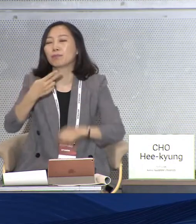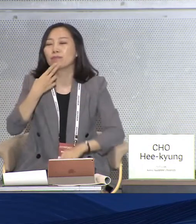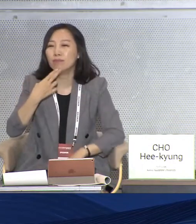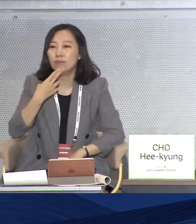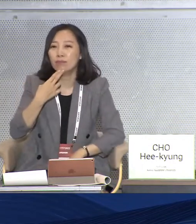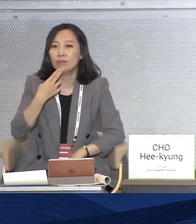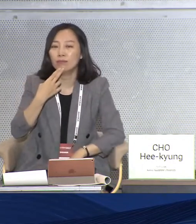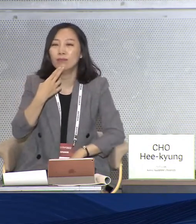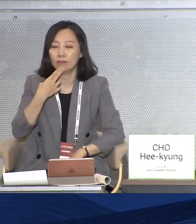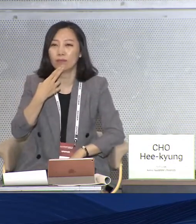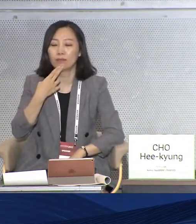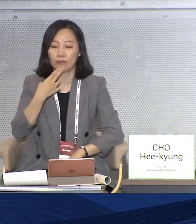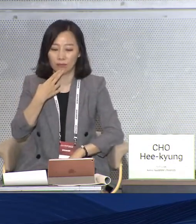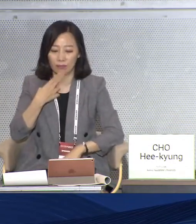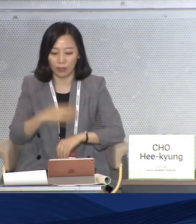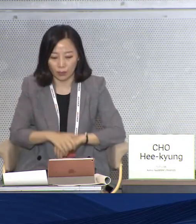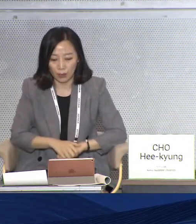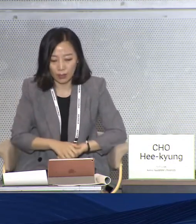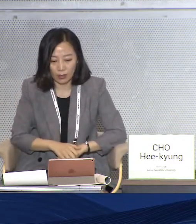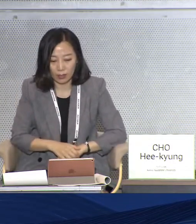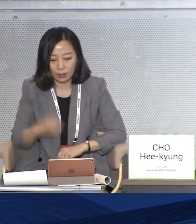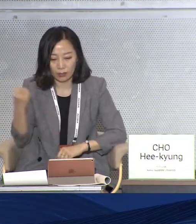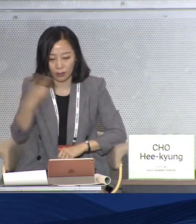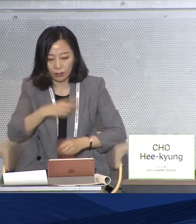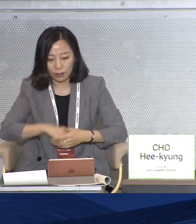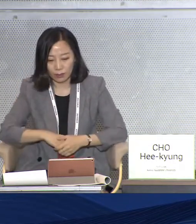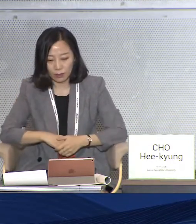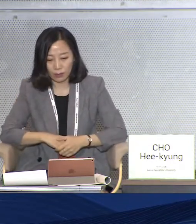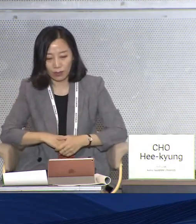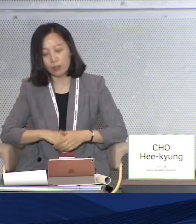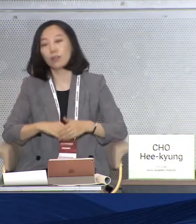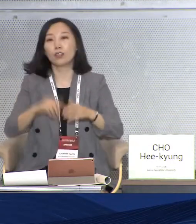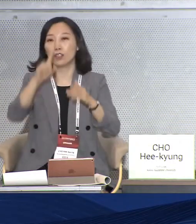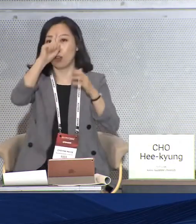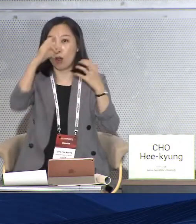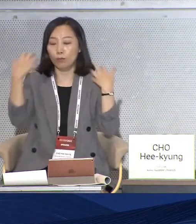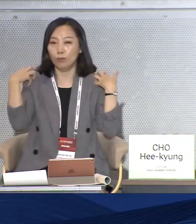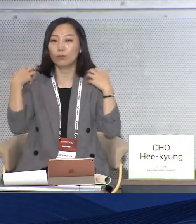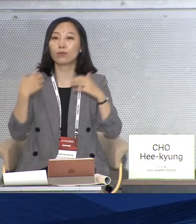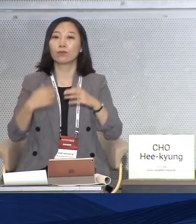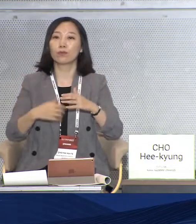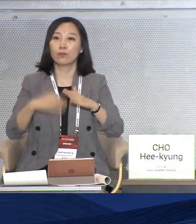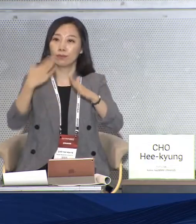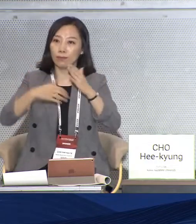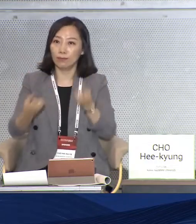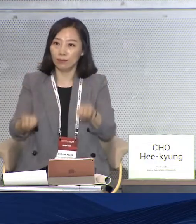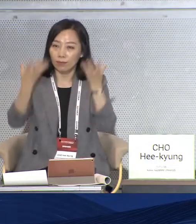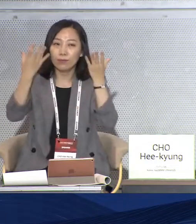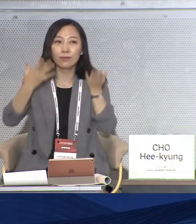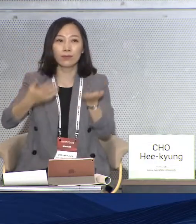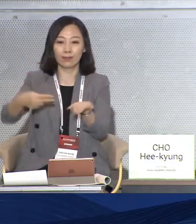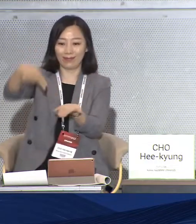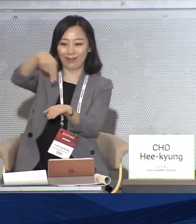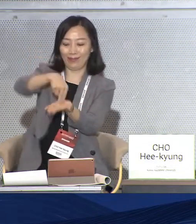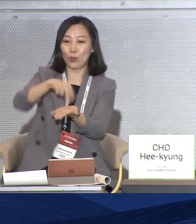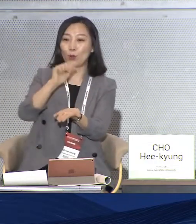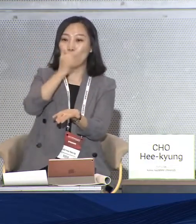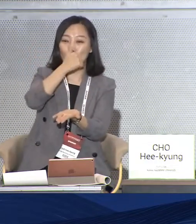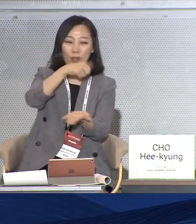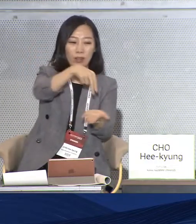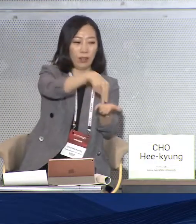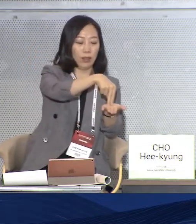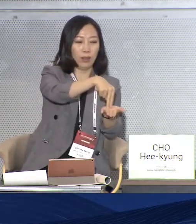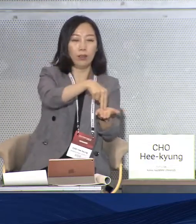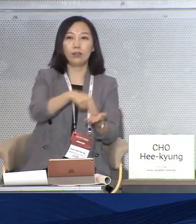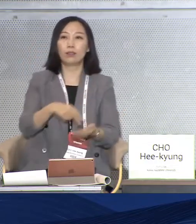so unlike Jeju and Jeonju City, there's no public sign language interpreters deployed in these